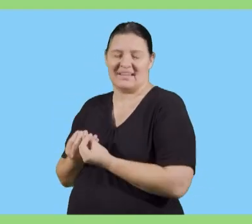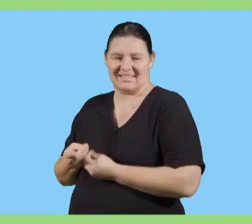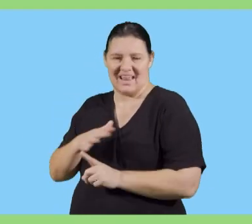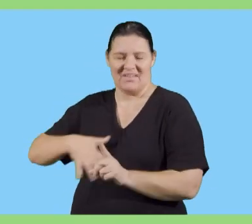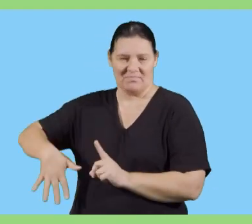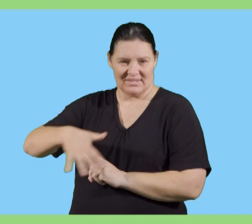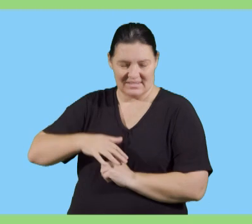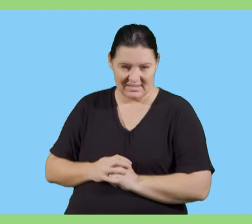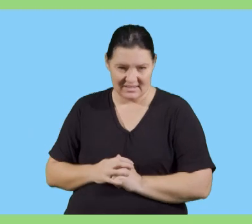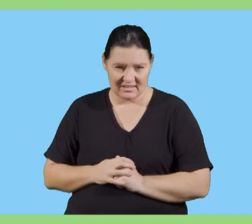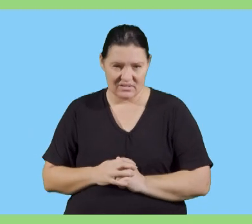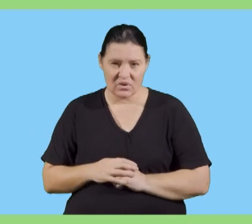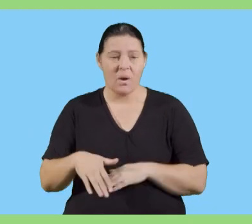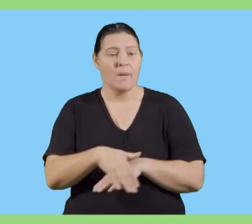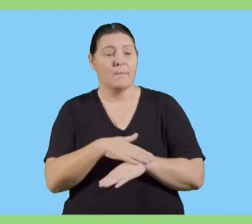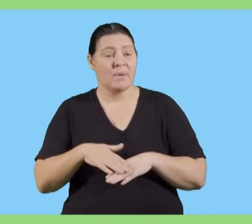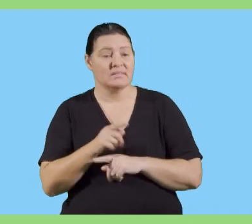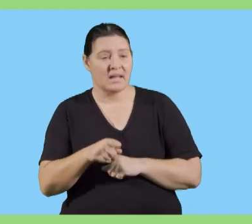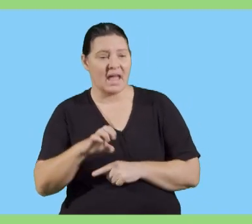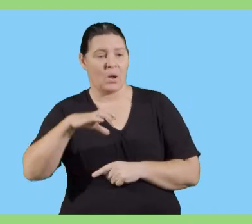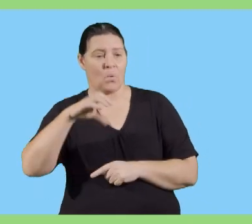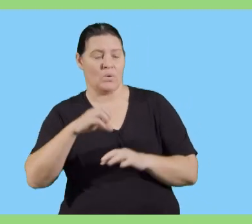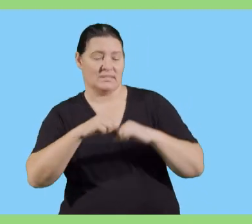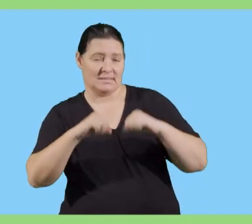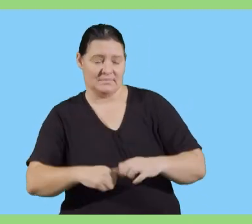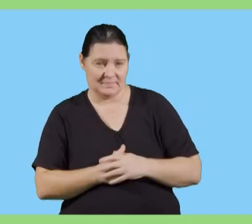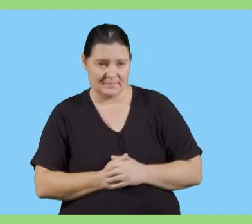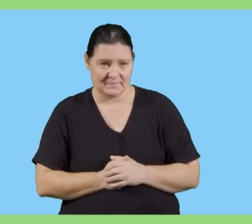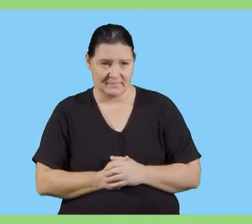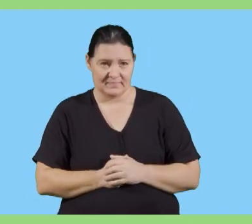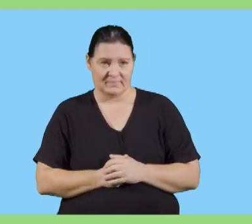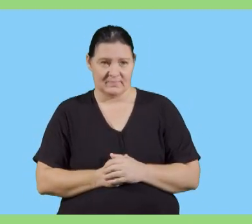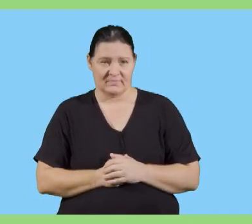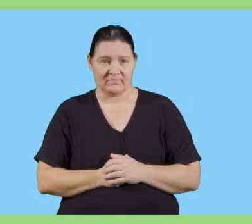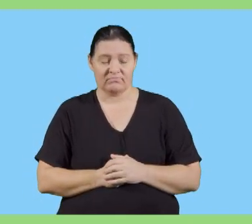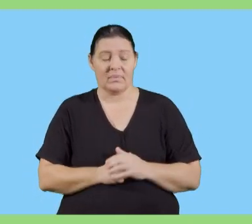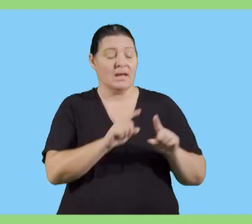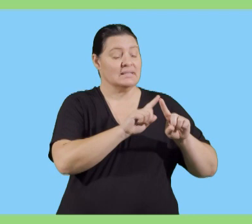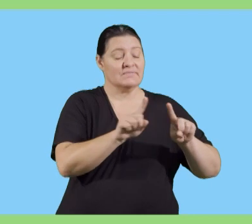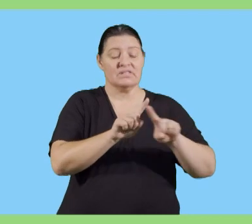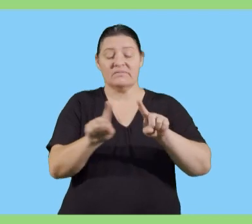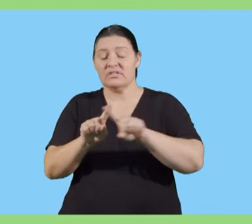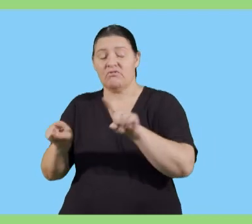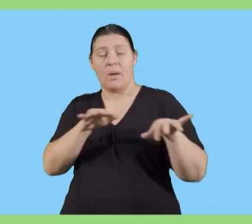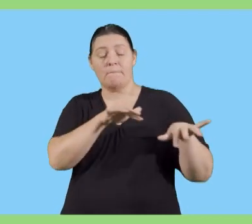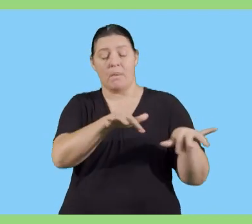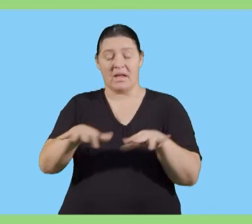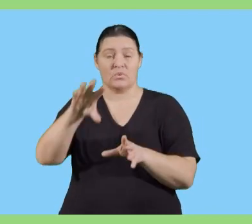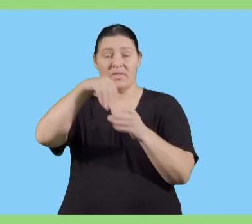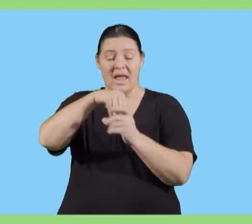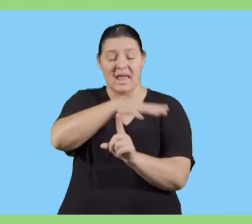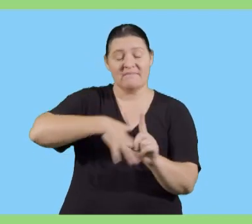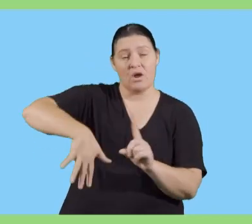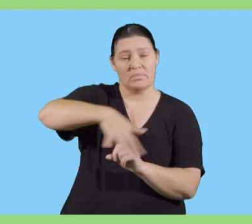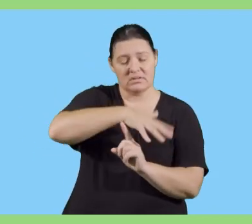different populations in the environment interact with each other to form a community. When we look at how the